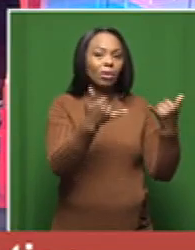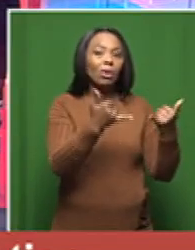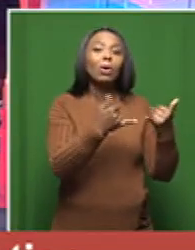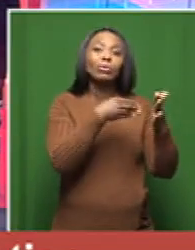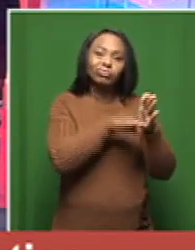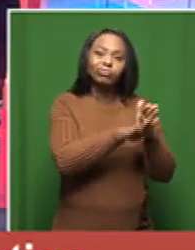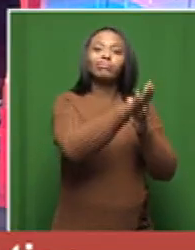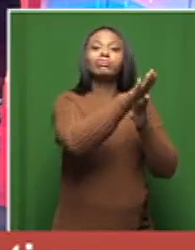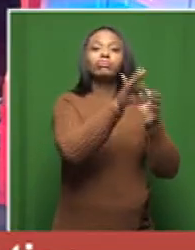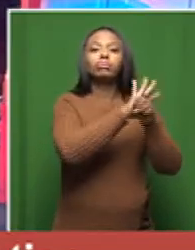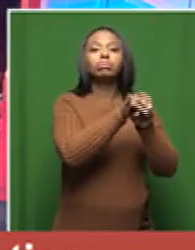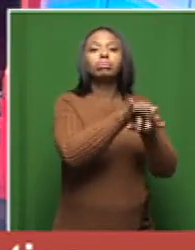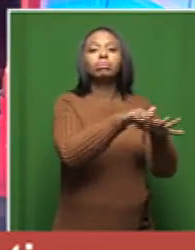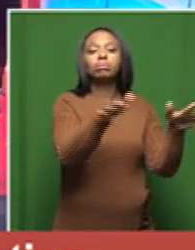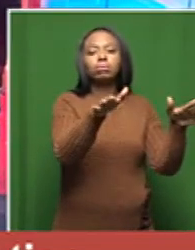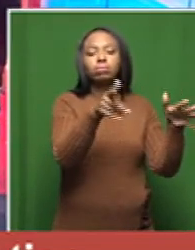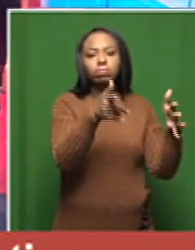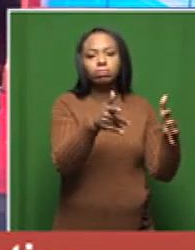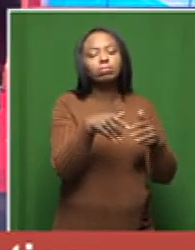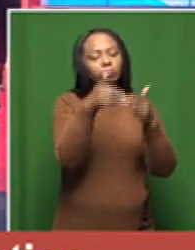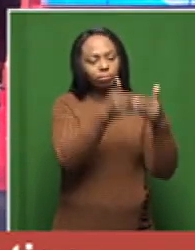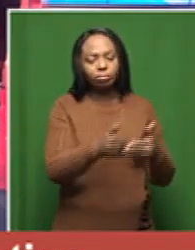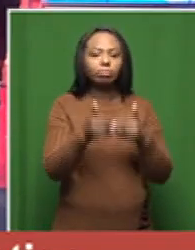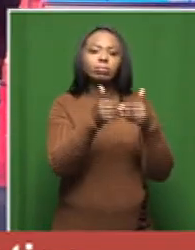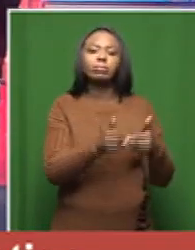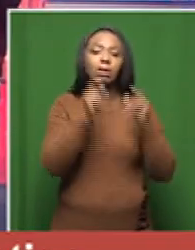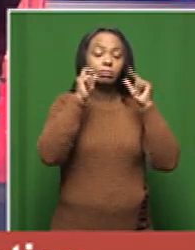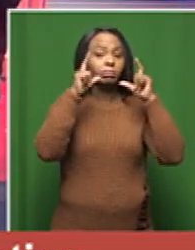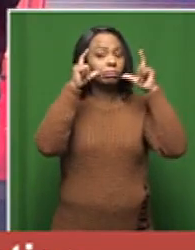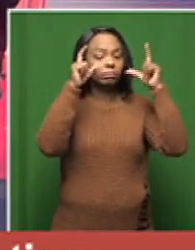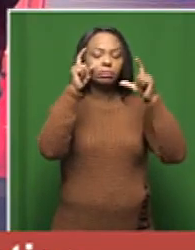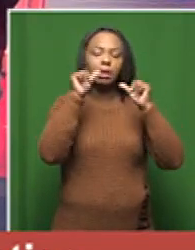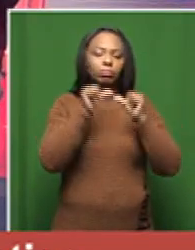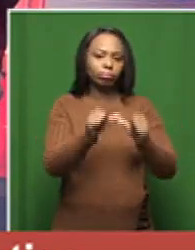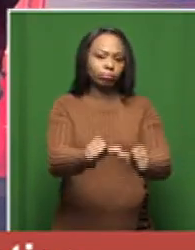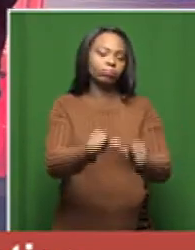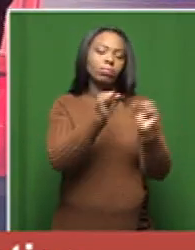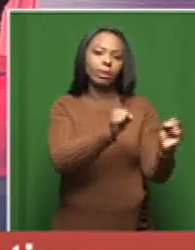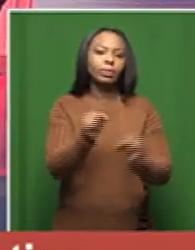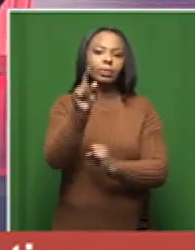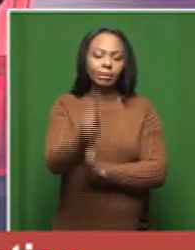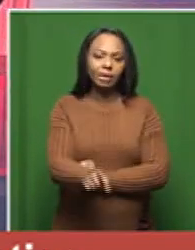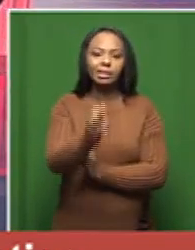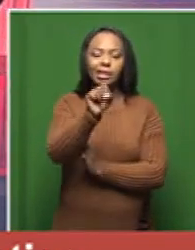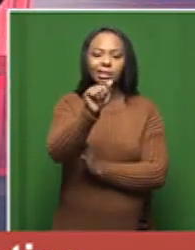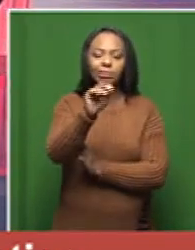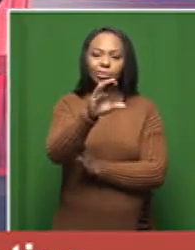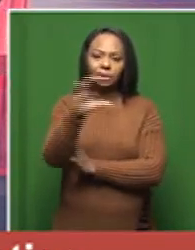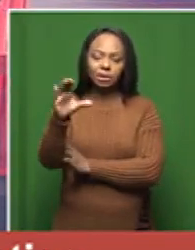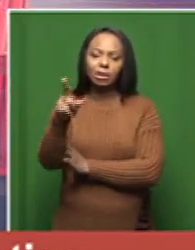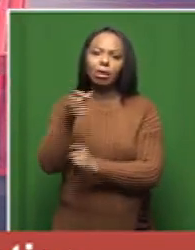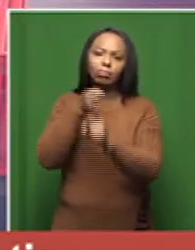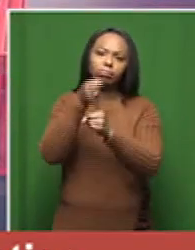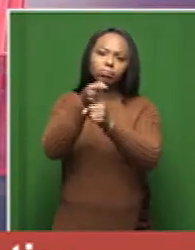as well. So we cannot afford to be complacent. We need to take precautionary measures, and SABC has come in to